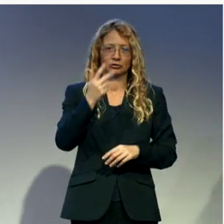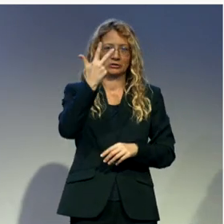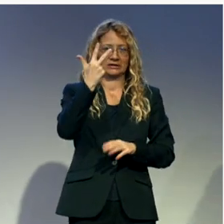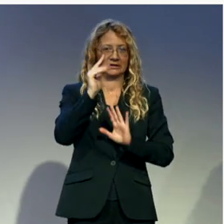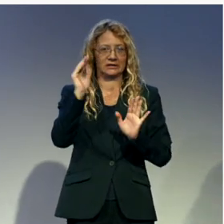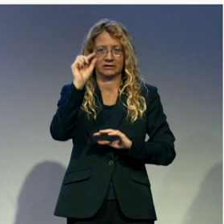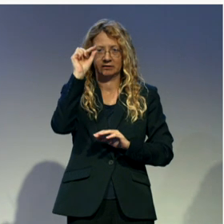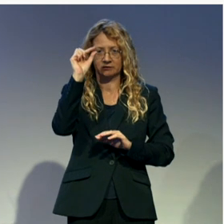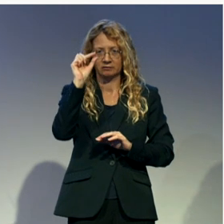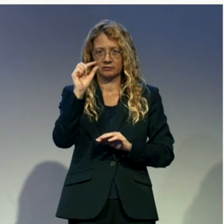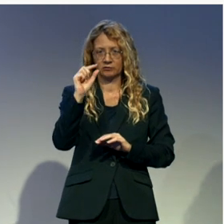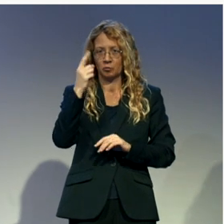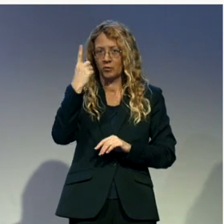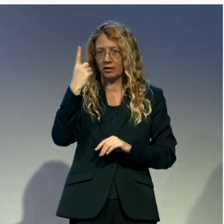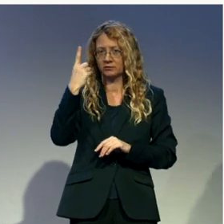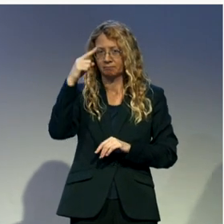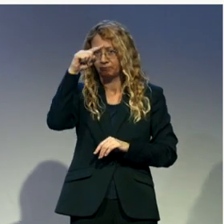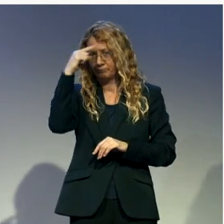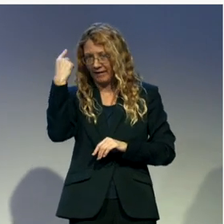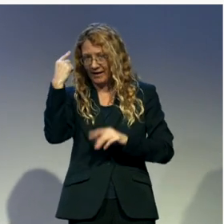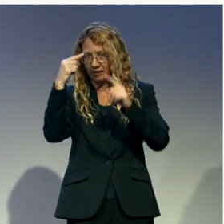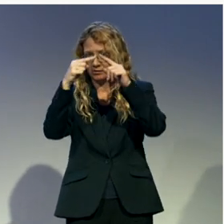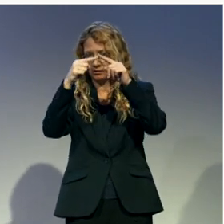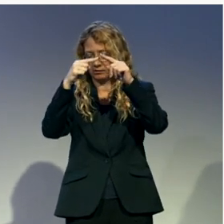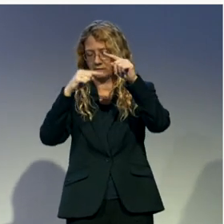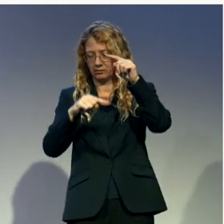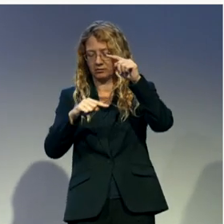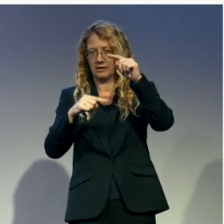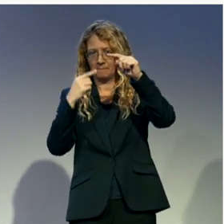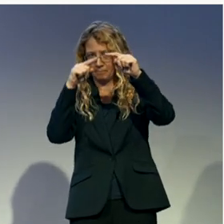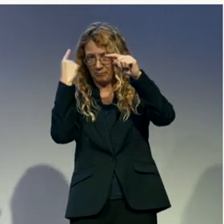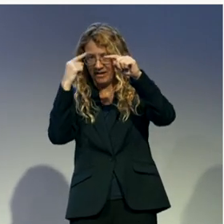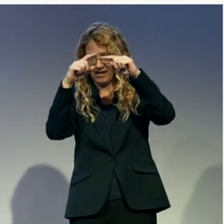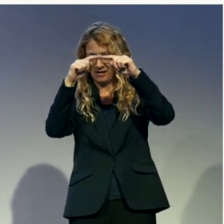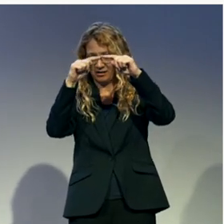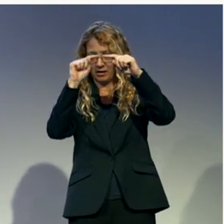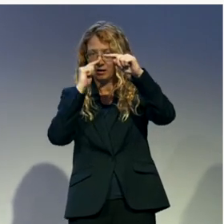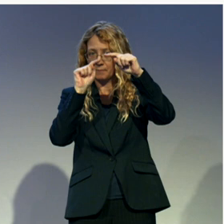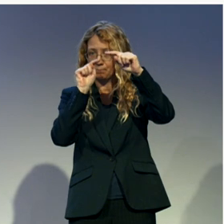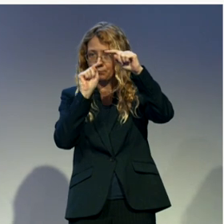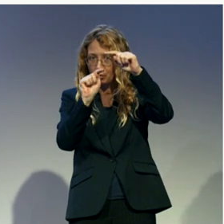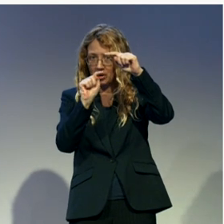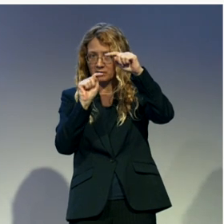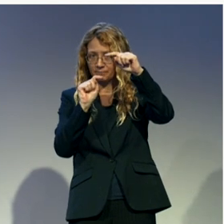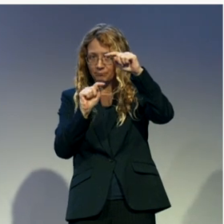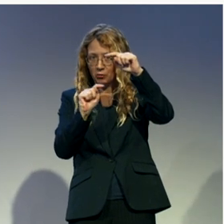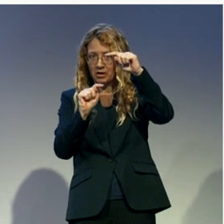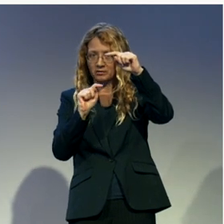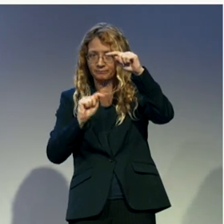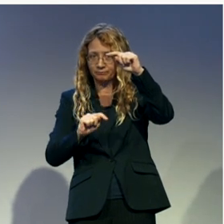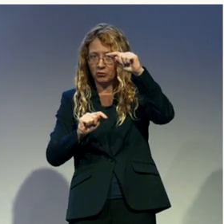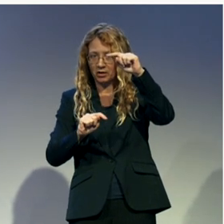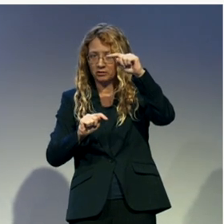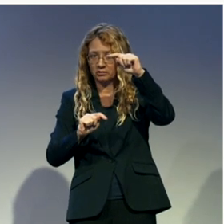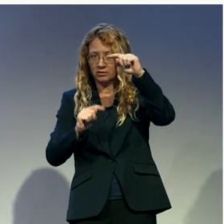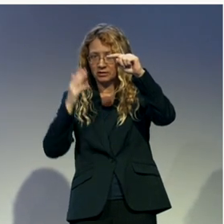black, the dot difference, there is 10 centimeters. She knows how to cut her tapes. A very extensive training on